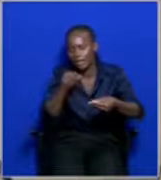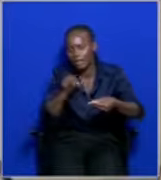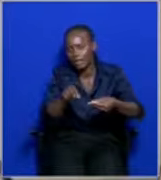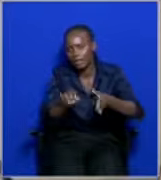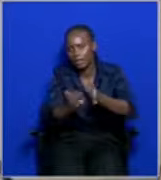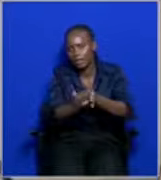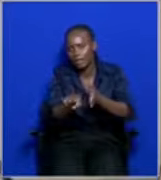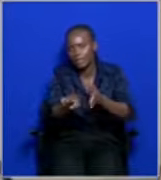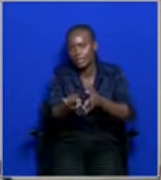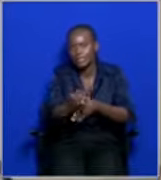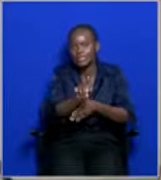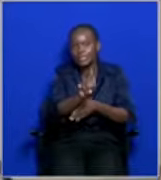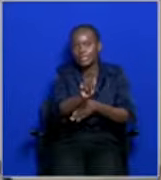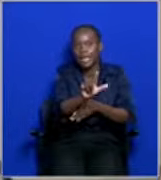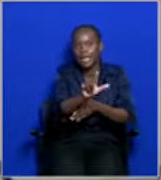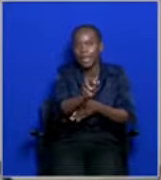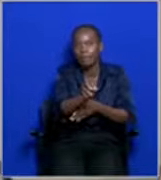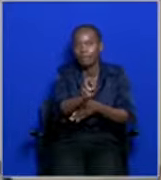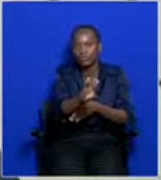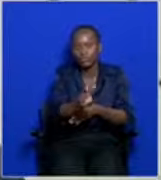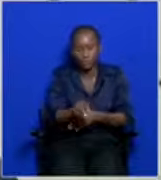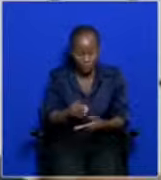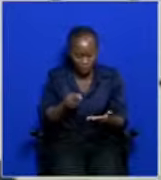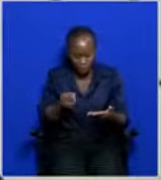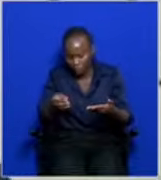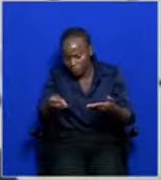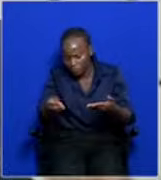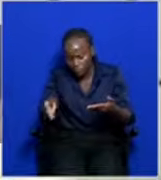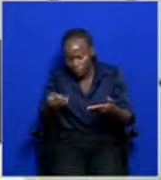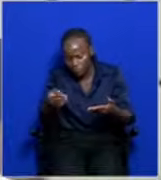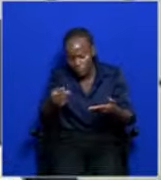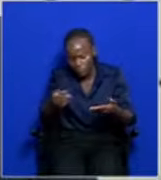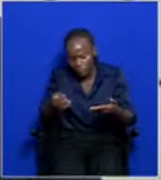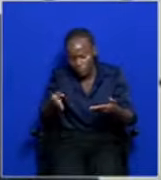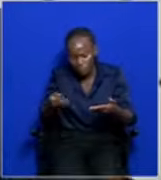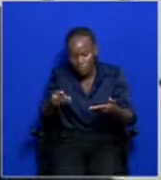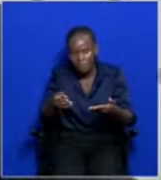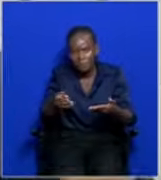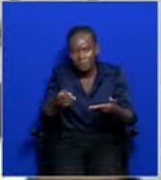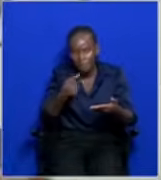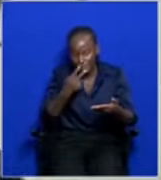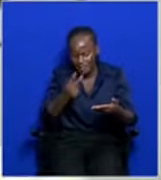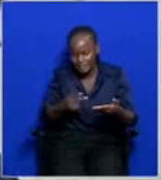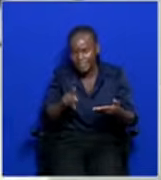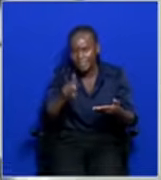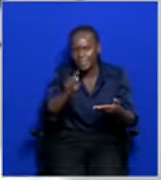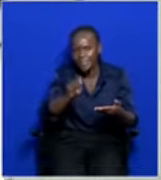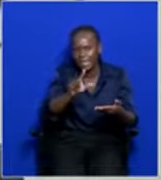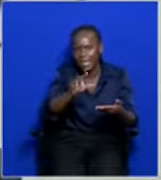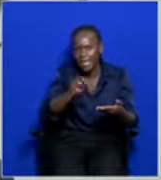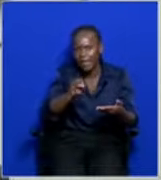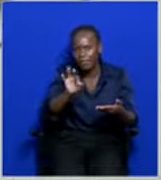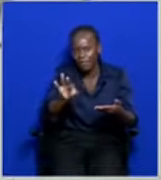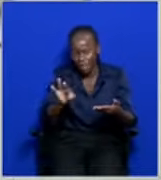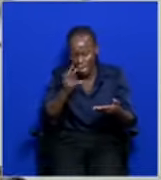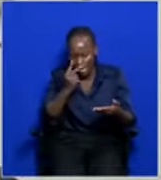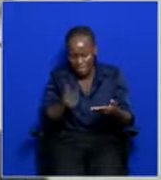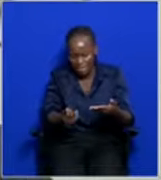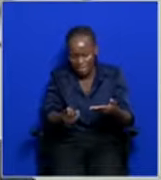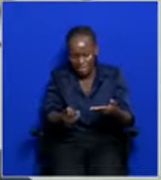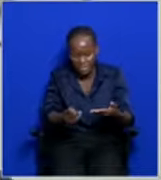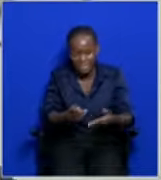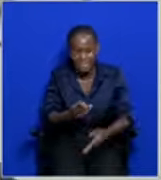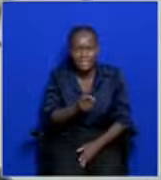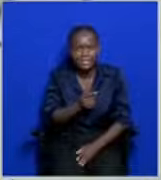Yeah, I see TLM 3. Just look at The top right? Yeah. The top